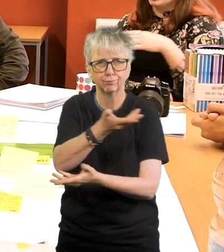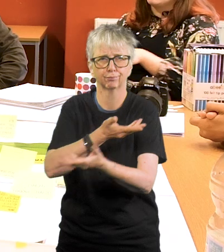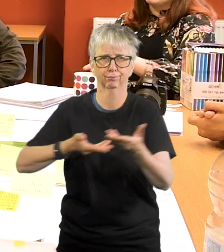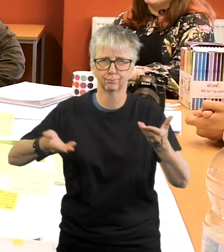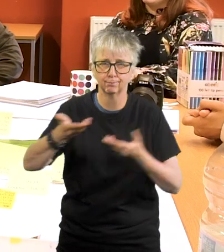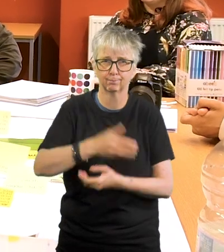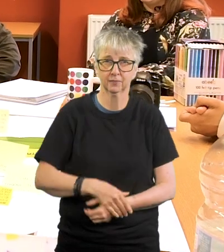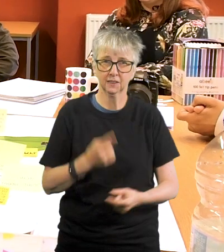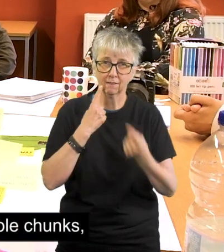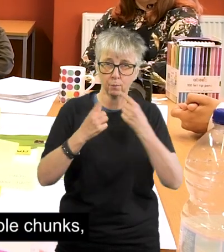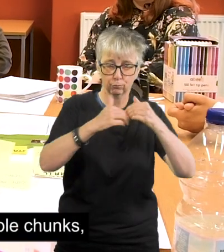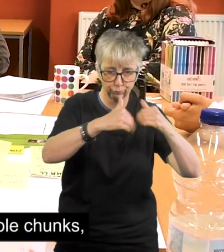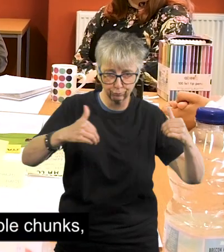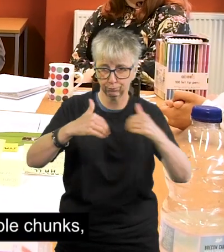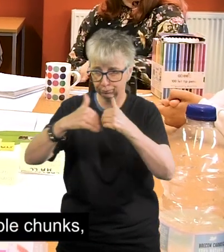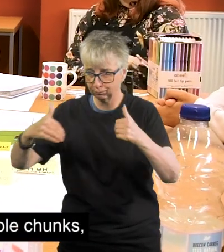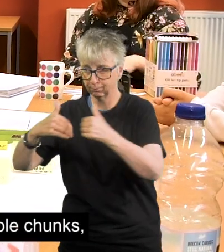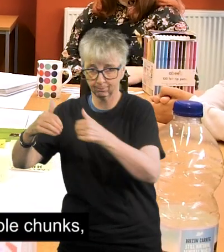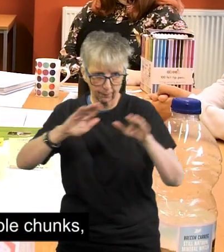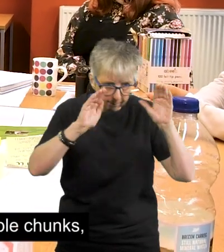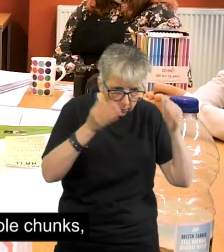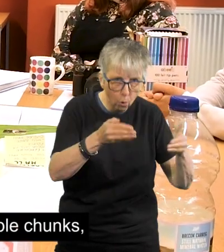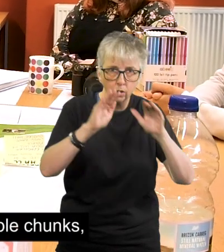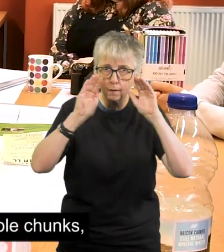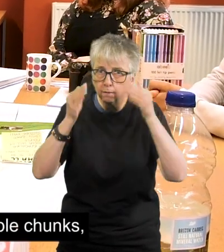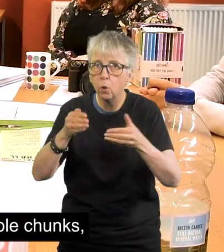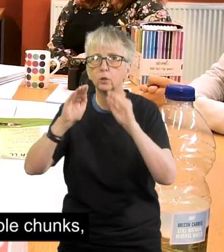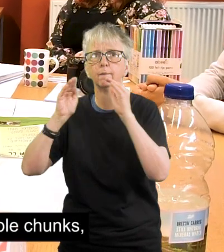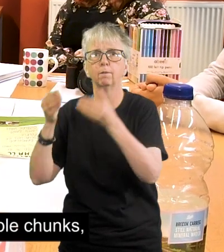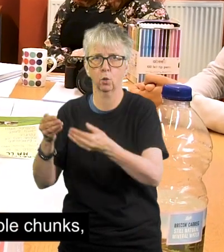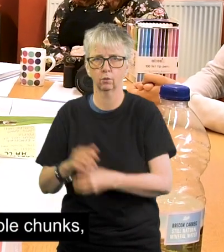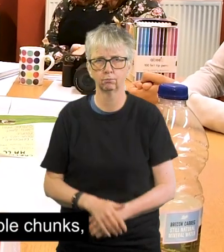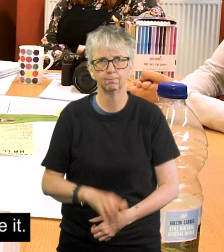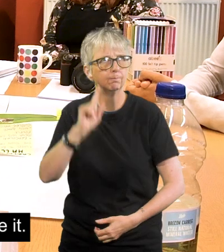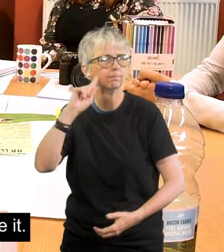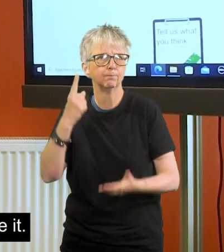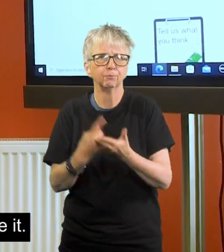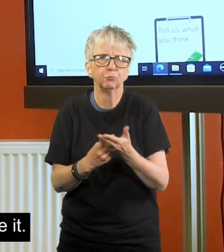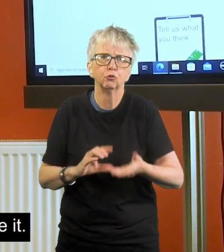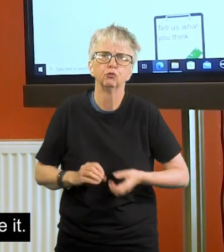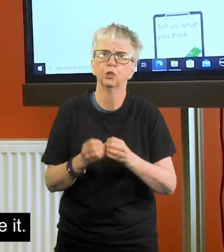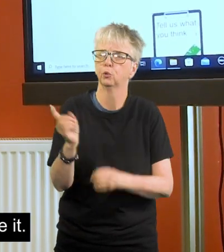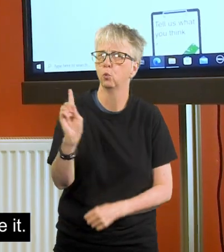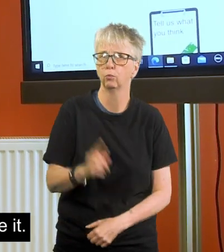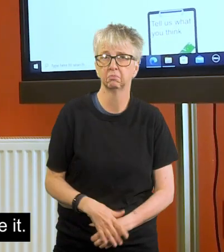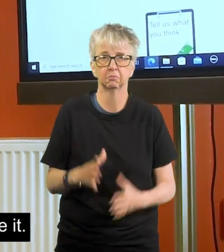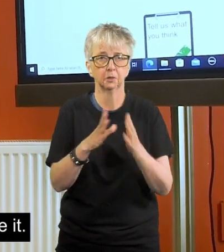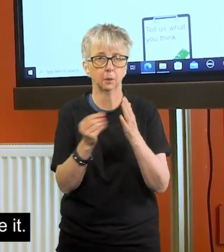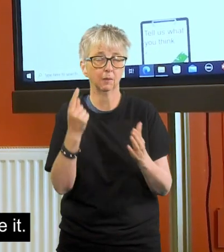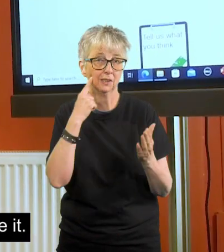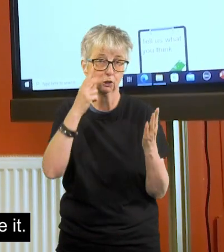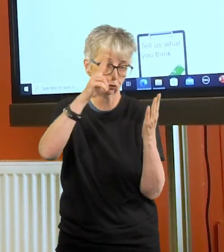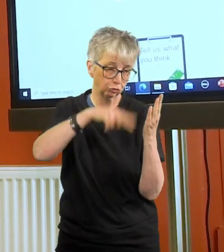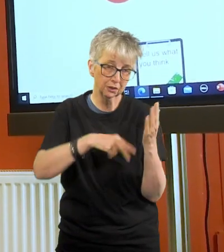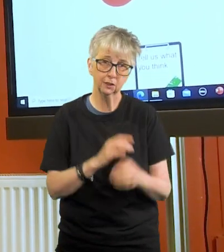We discuss the topics, break the information down into manageable chunks, and decide the best way to produce